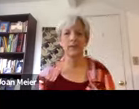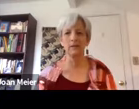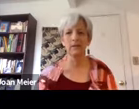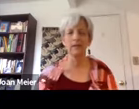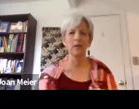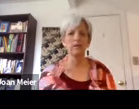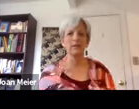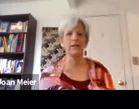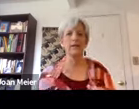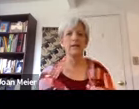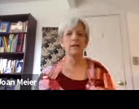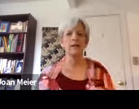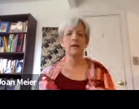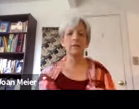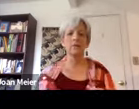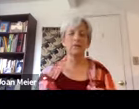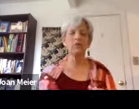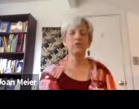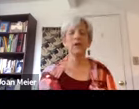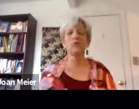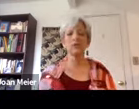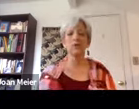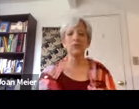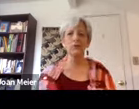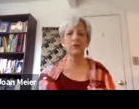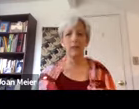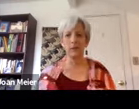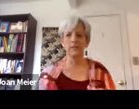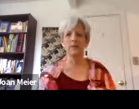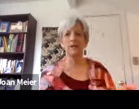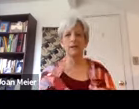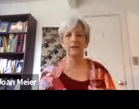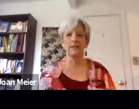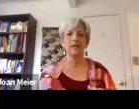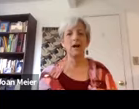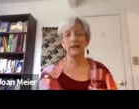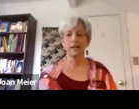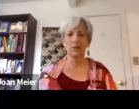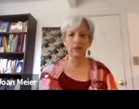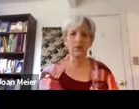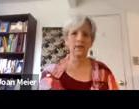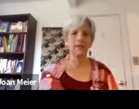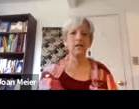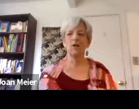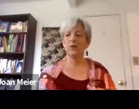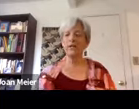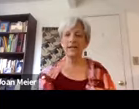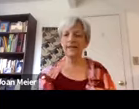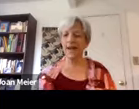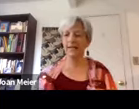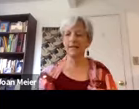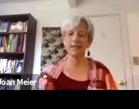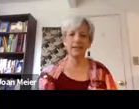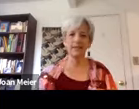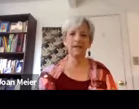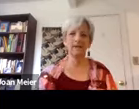up on appeal, because mostly most trial courts don't usually publish their opinions online or otherwise. Although we did